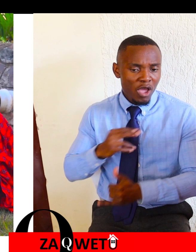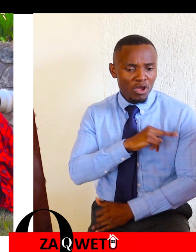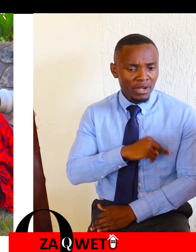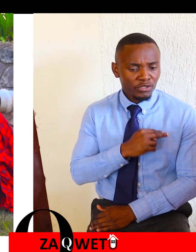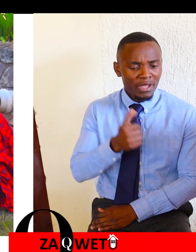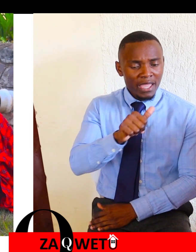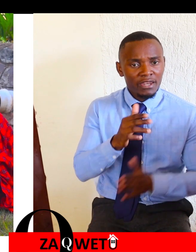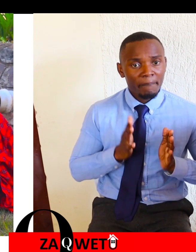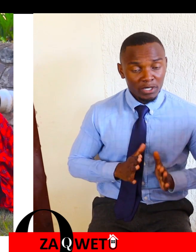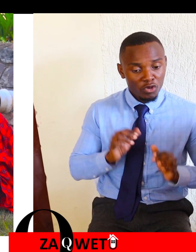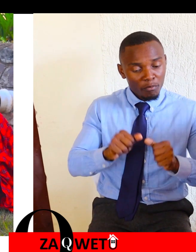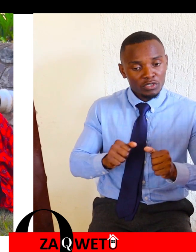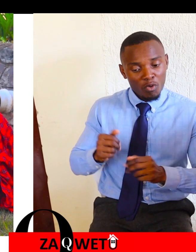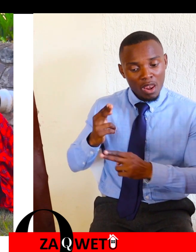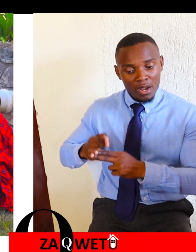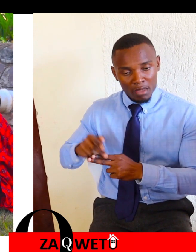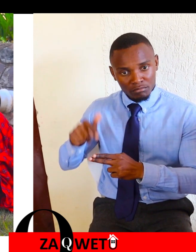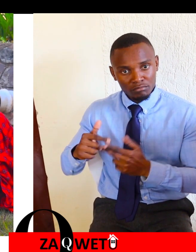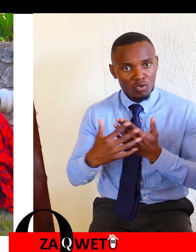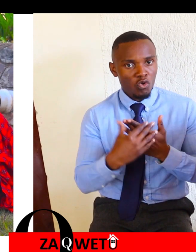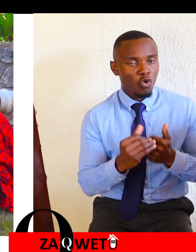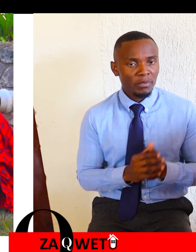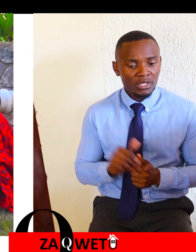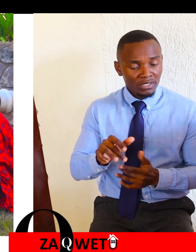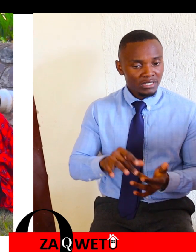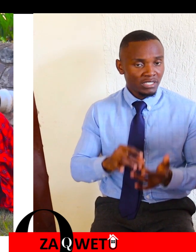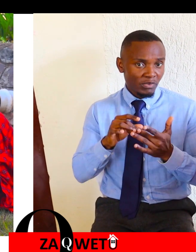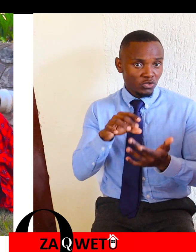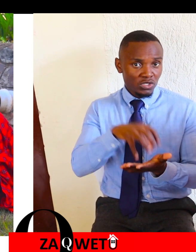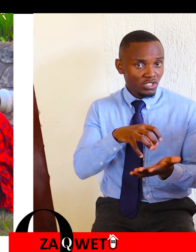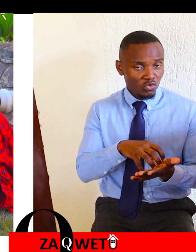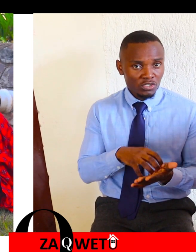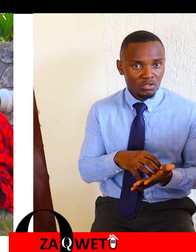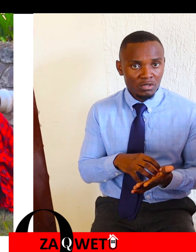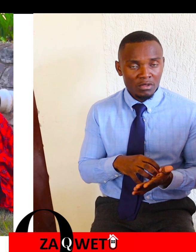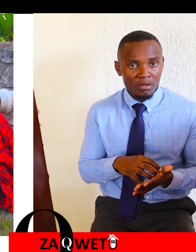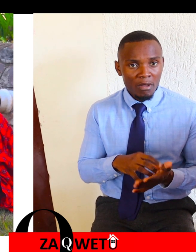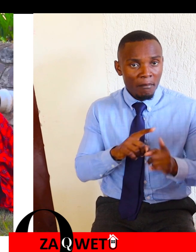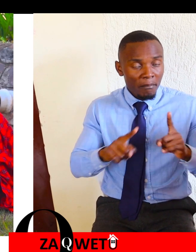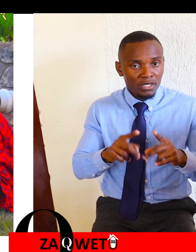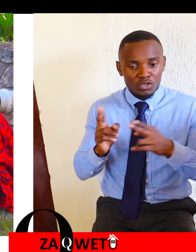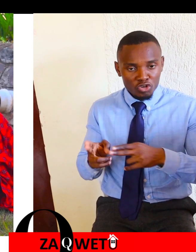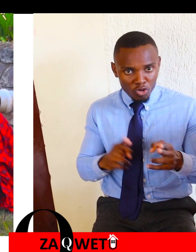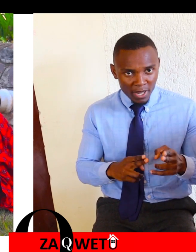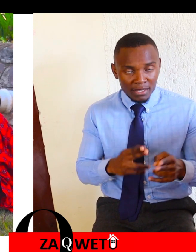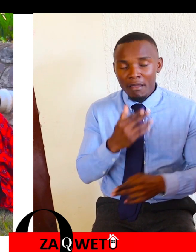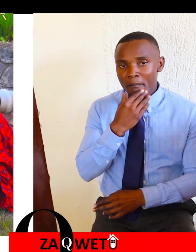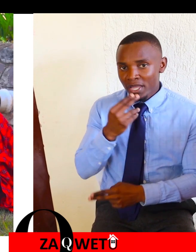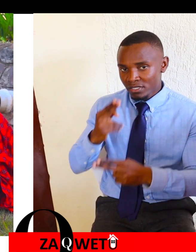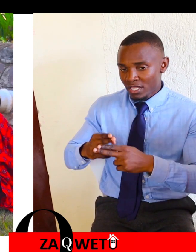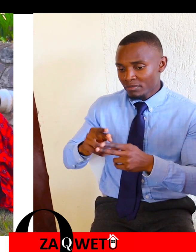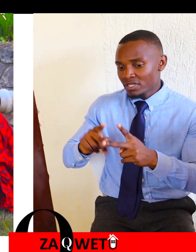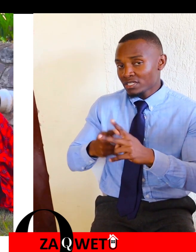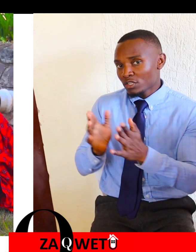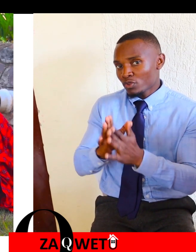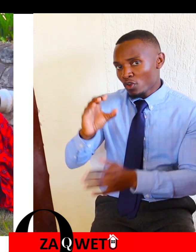See? Naturally, anyone can acquire that name. Yes. So those are special circumstances. Though the names of